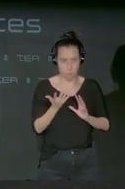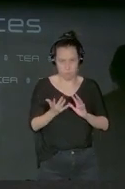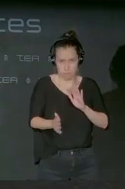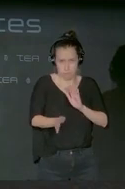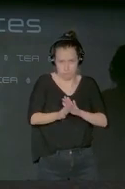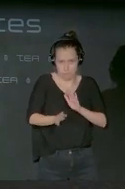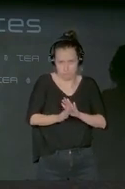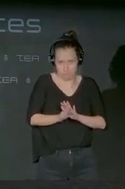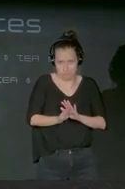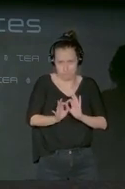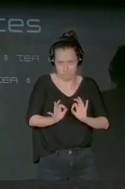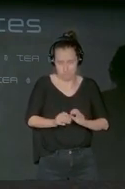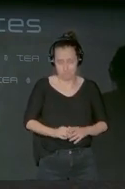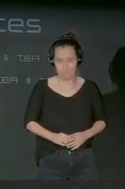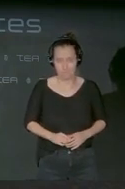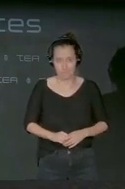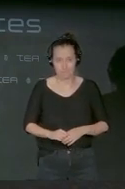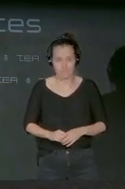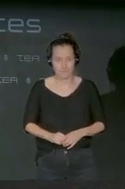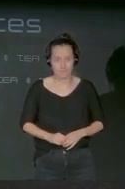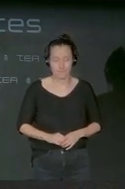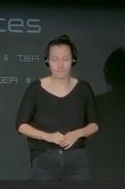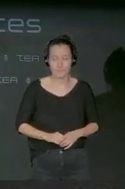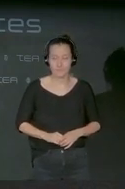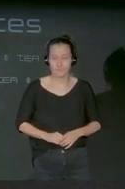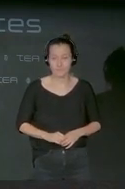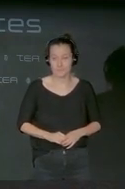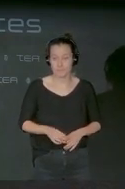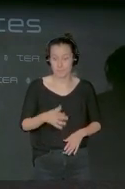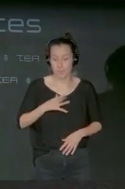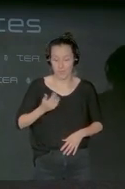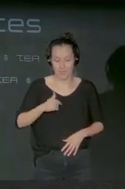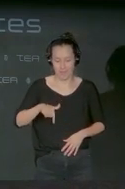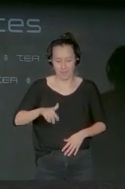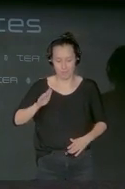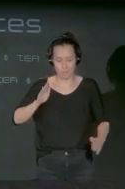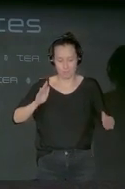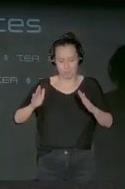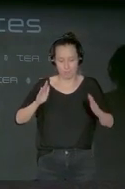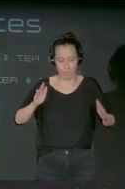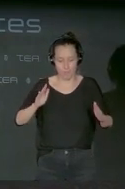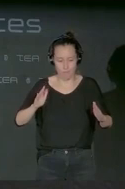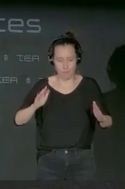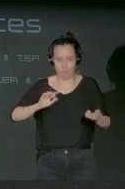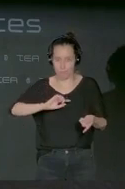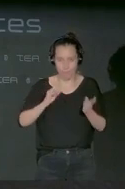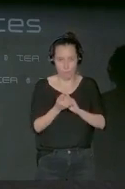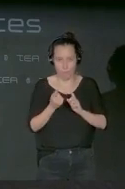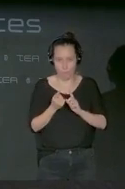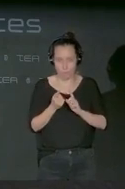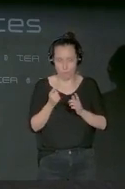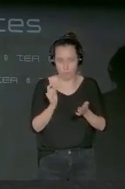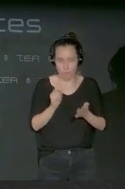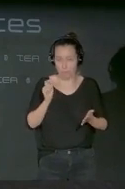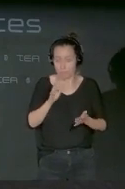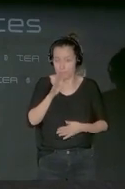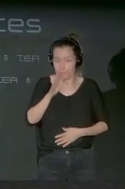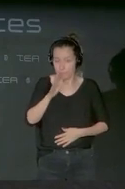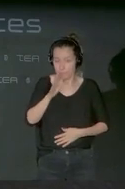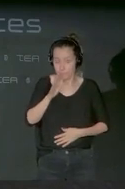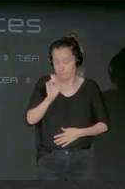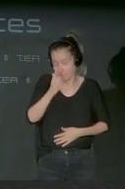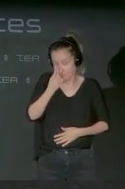two things have caused a tipping point, I think. First of all, we as an industry became too big not to be